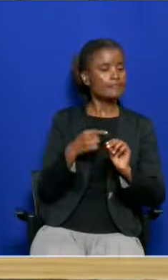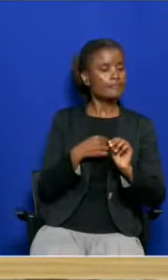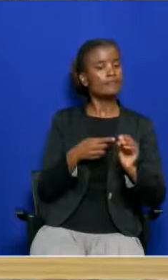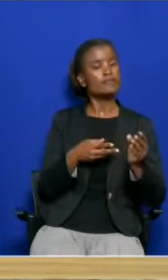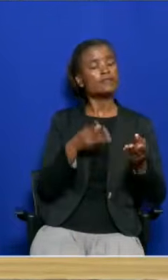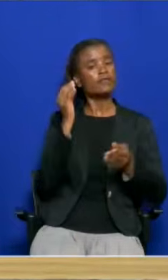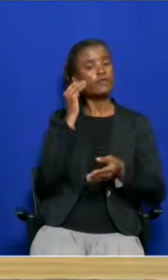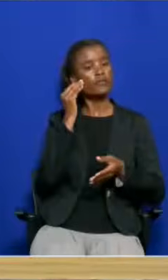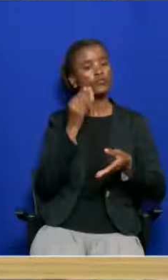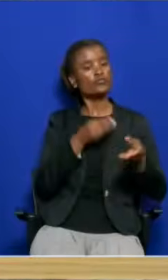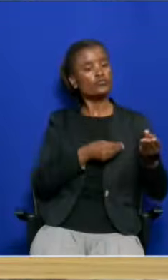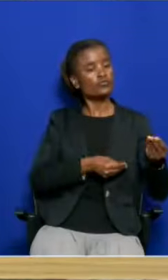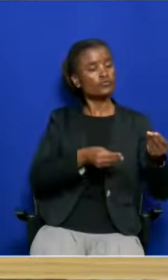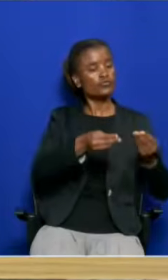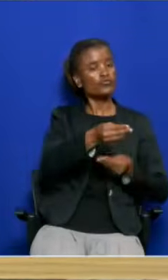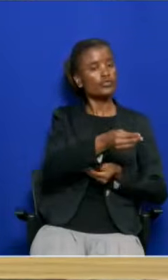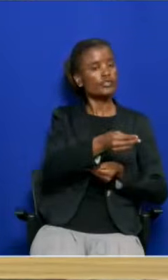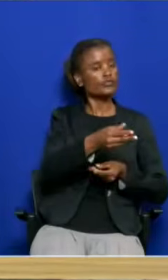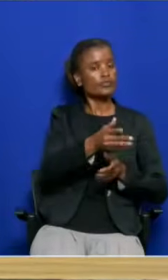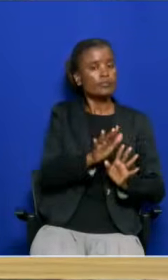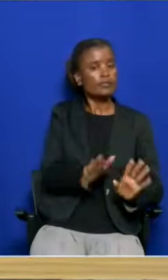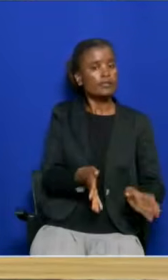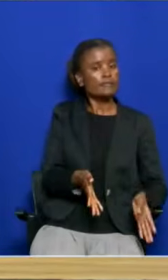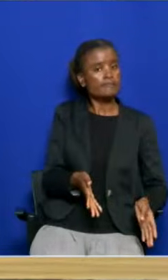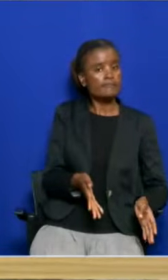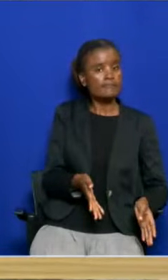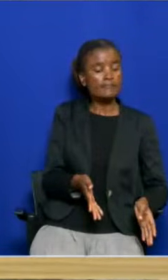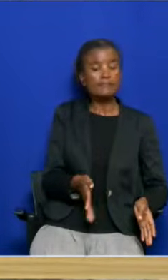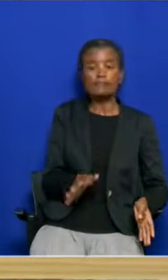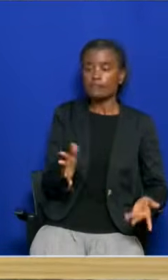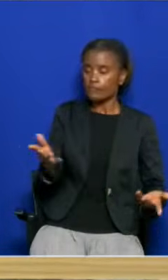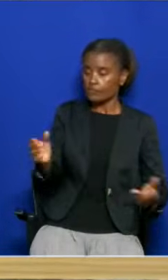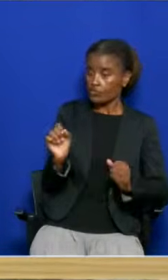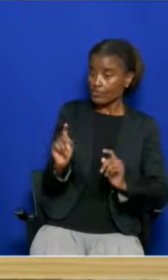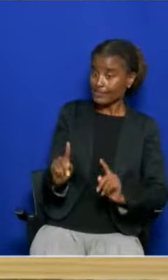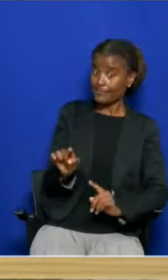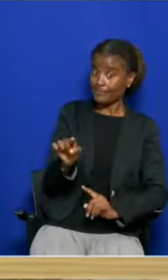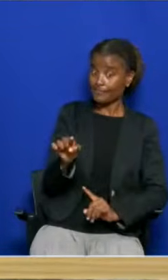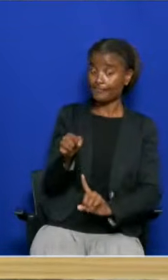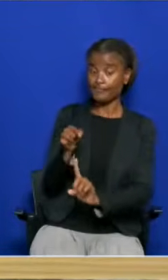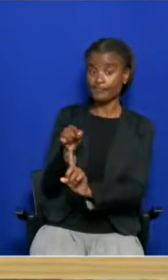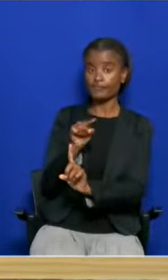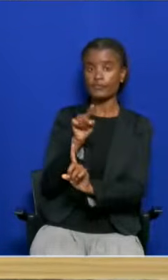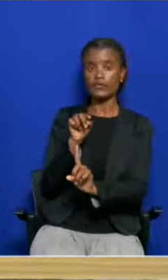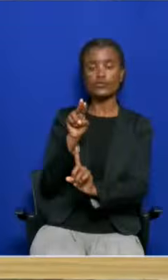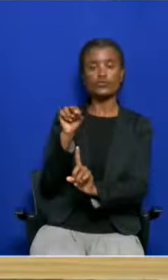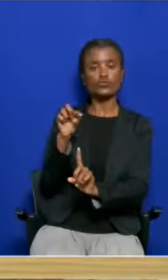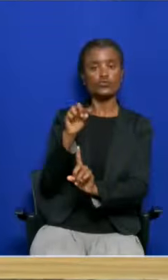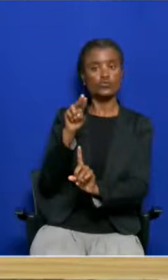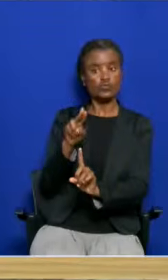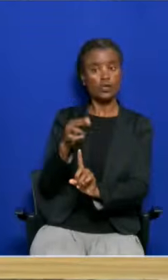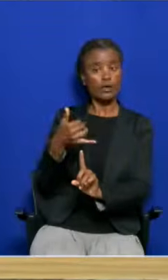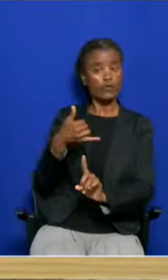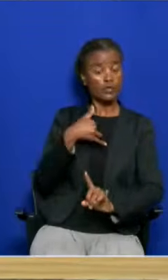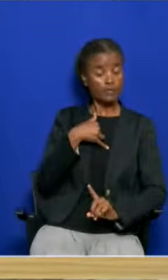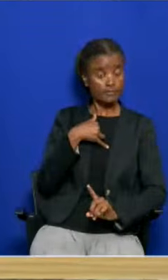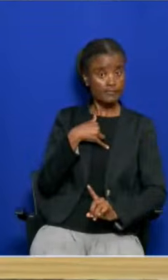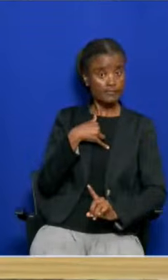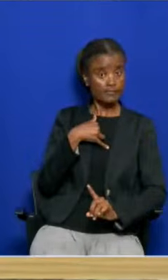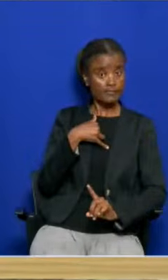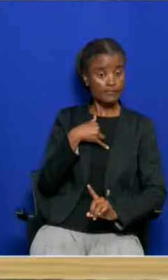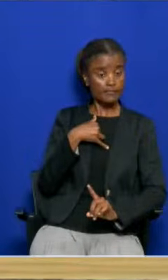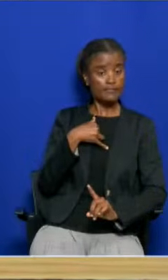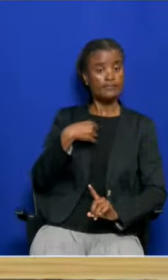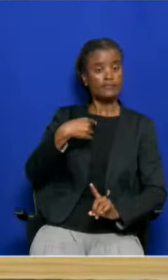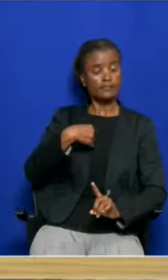Mkhwanazi. Right. Zungu is phoning me. Right? I'm phoning Mr. Mkhwanazi.